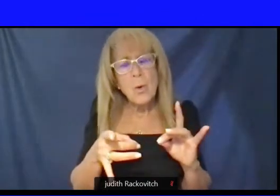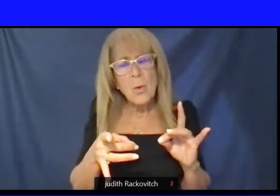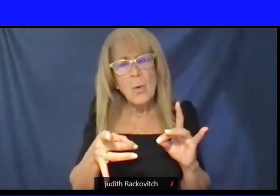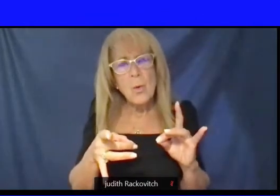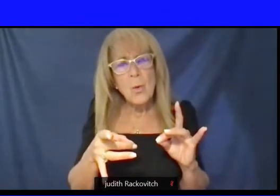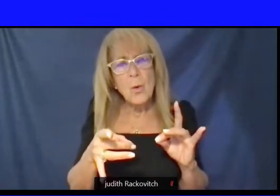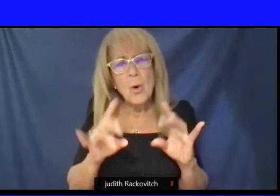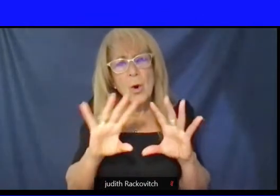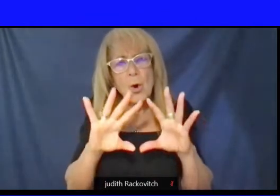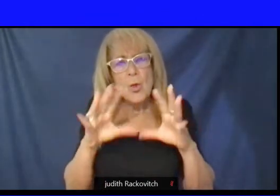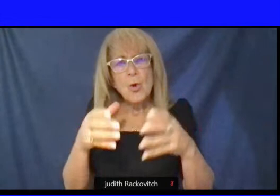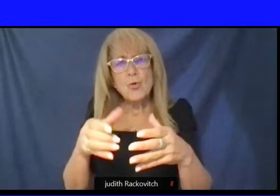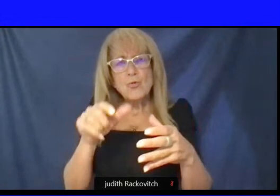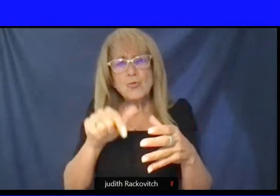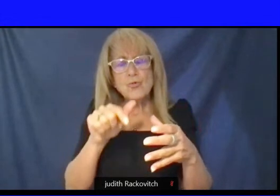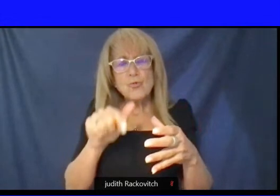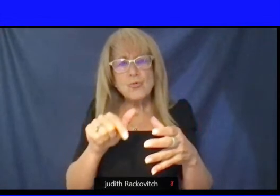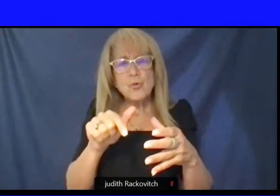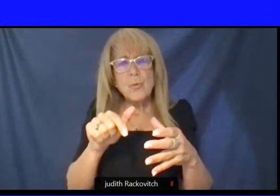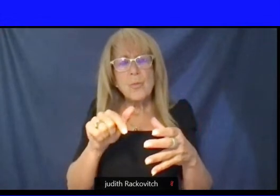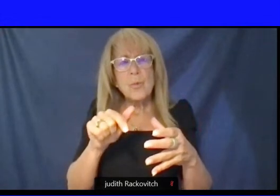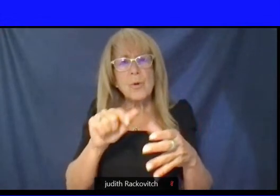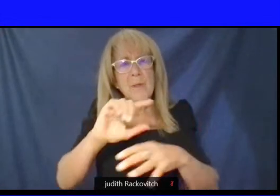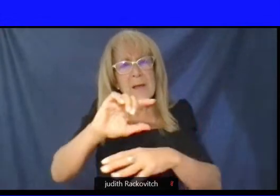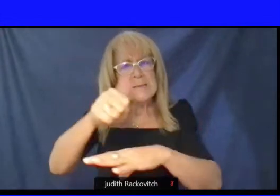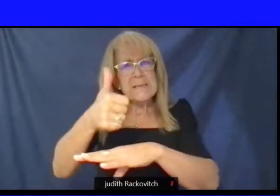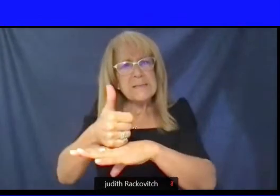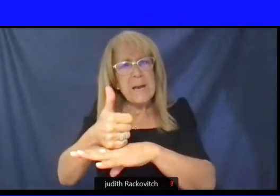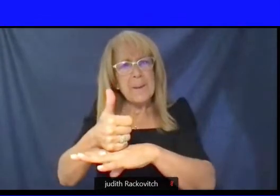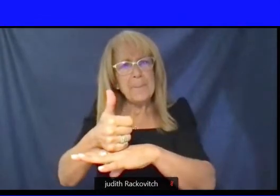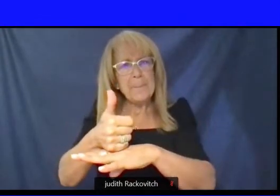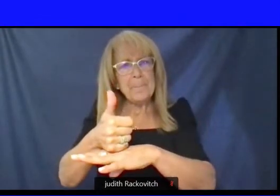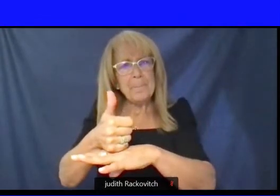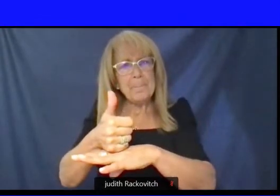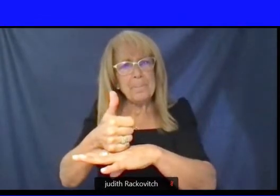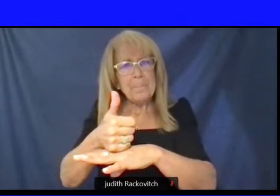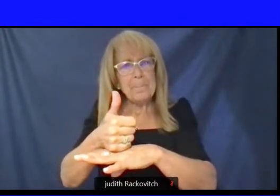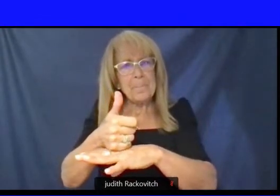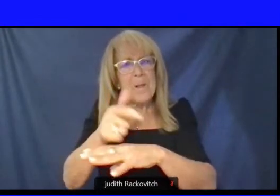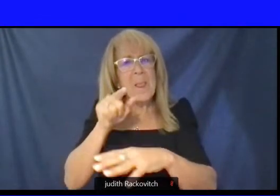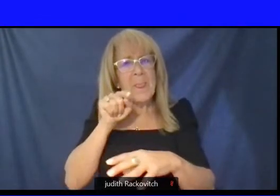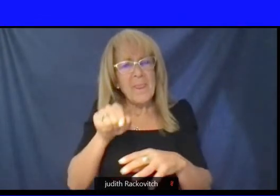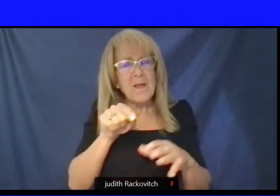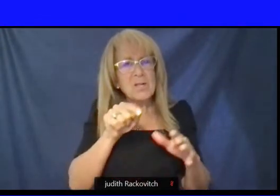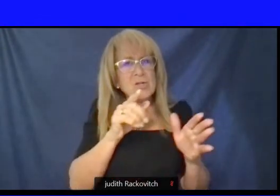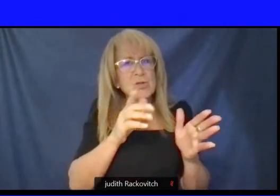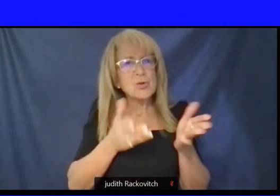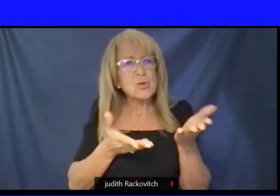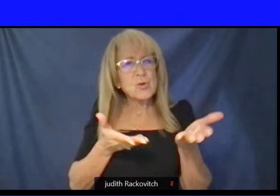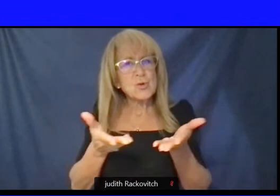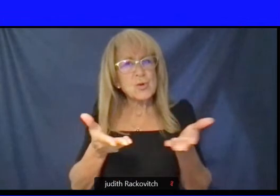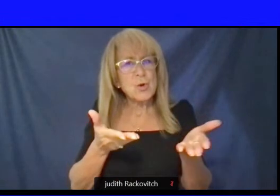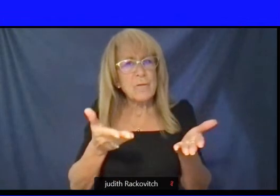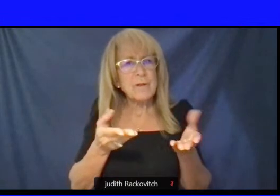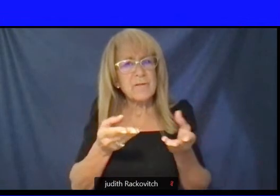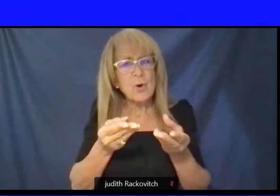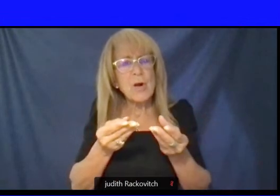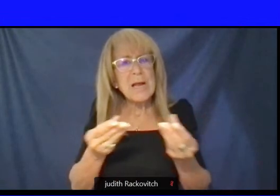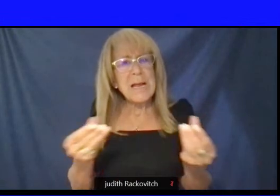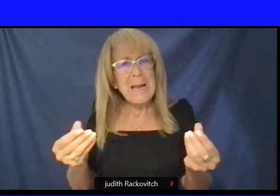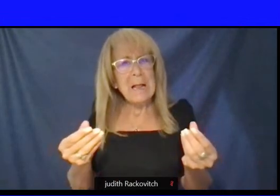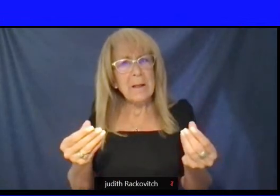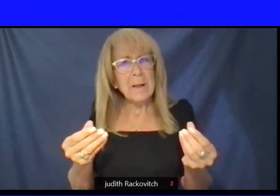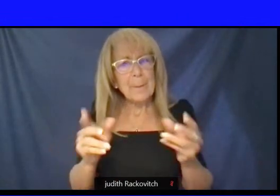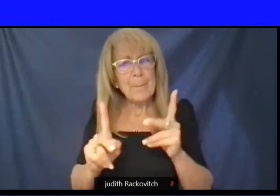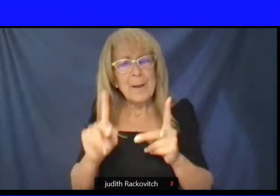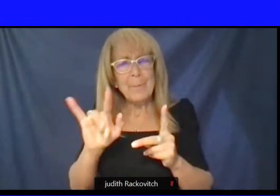has been ongoing for a while, so we have an IPA that's been providing services. And I guess the question then is, have we kind of